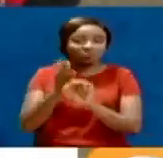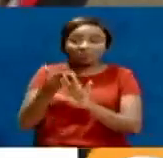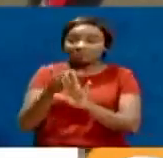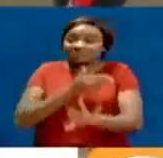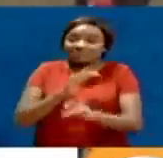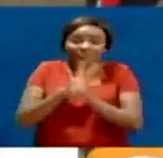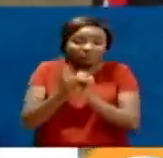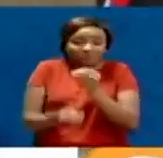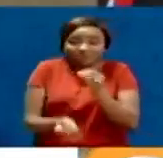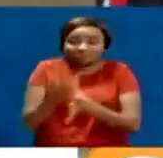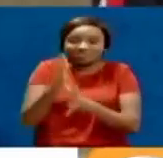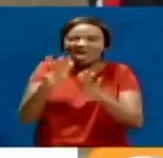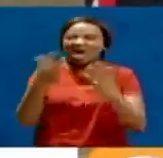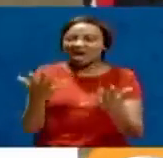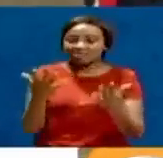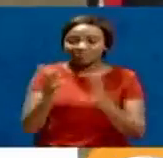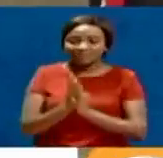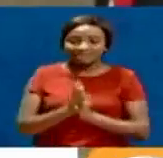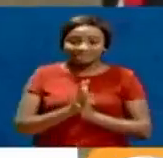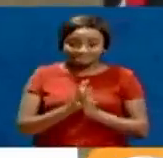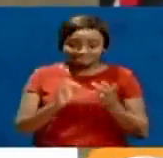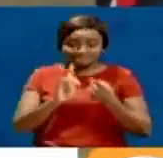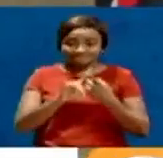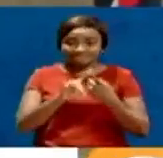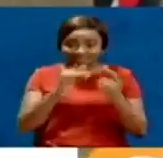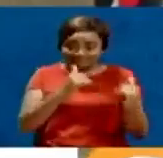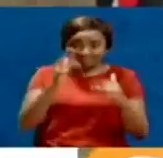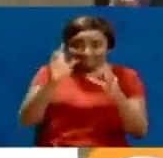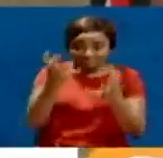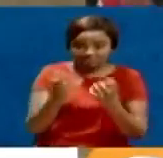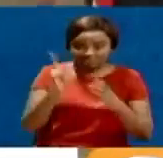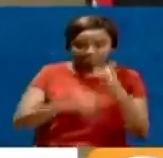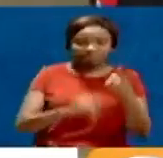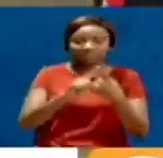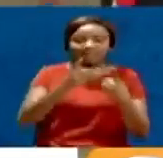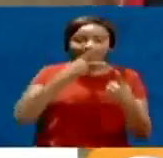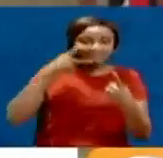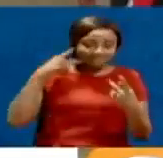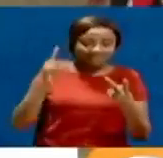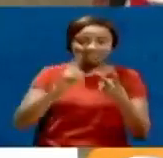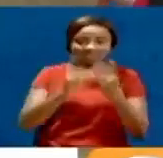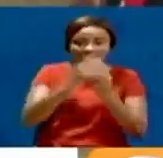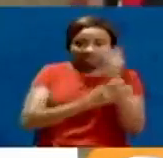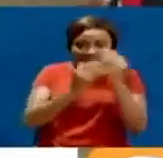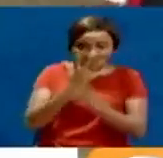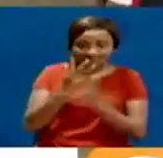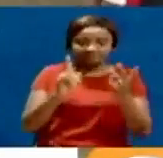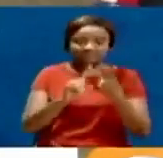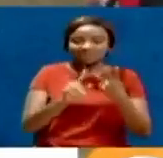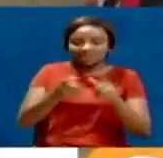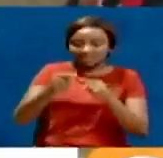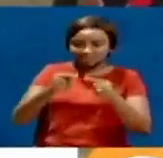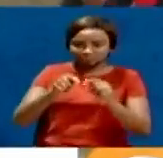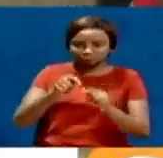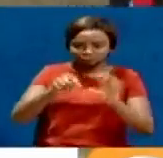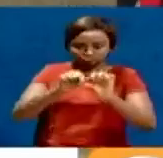even began. To play, one needs a mask, gloves, and every sword is at least 1 meter